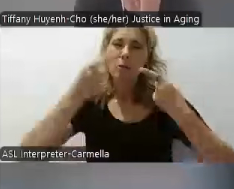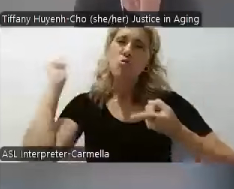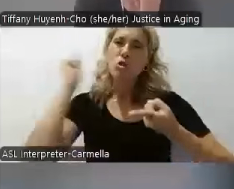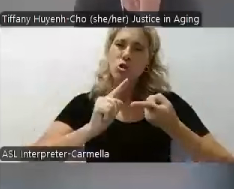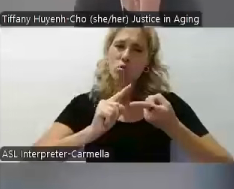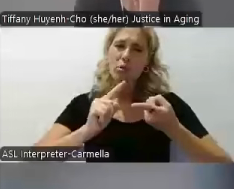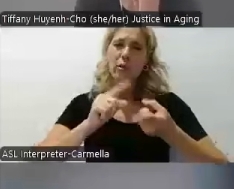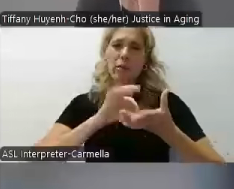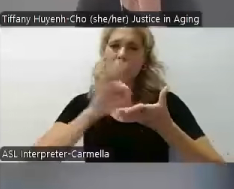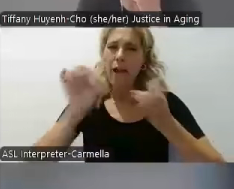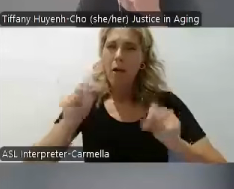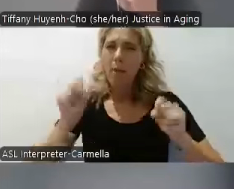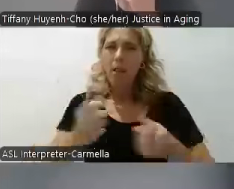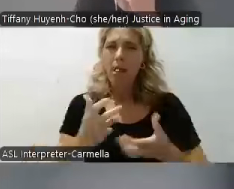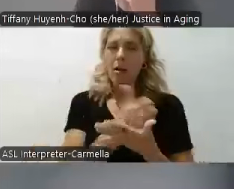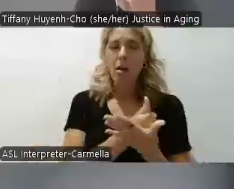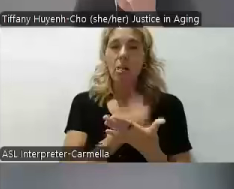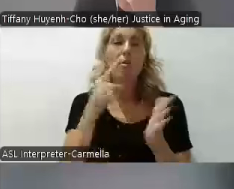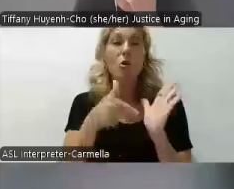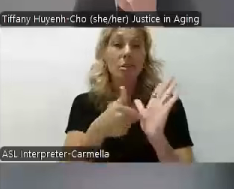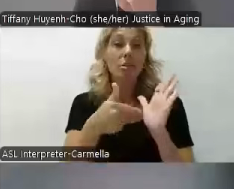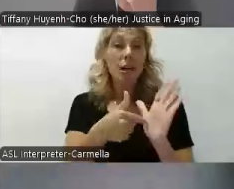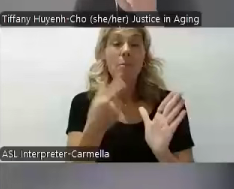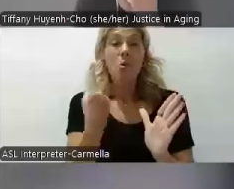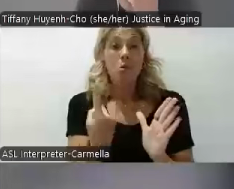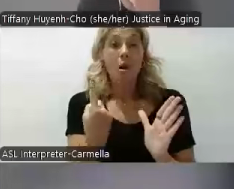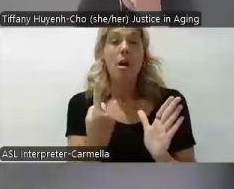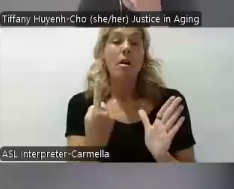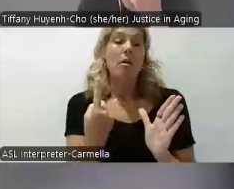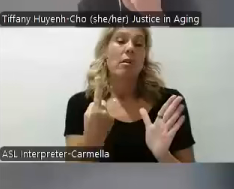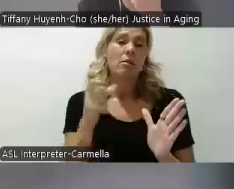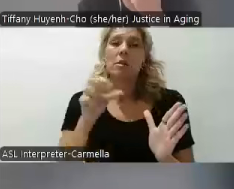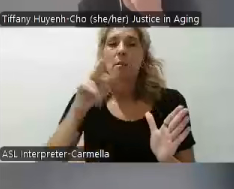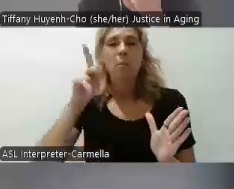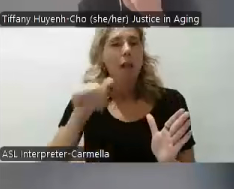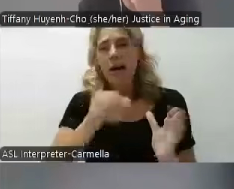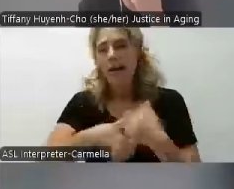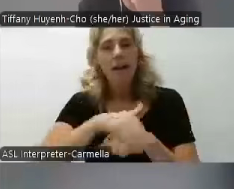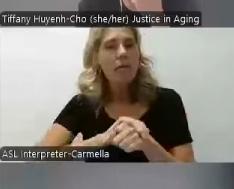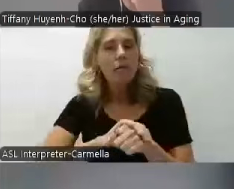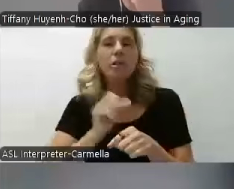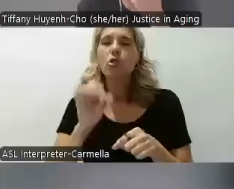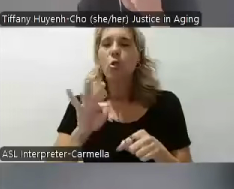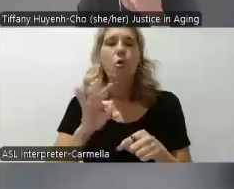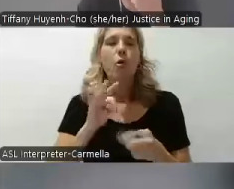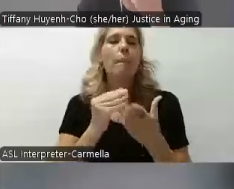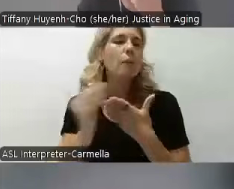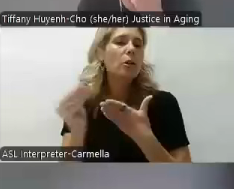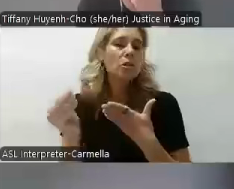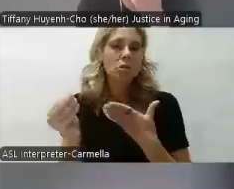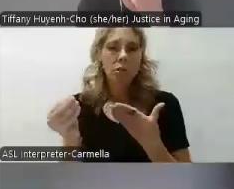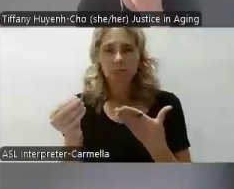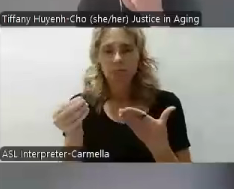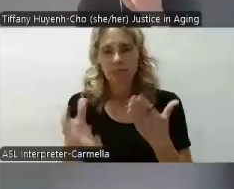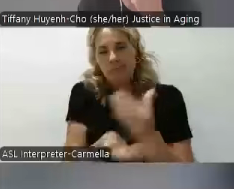their countable income. For example, having one spouse apply for coverage, or having purchasing